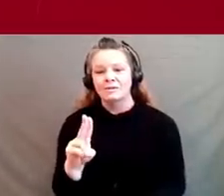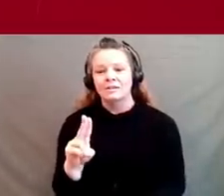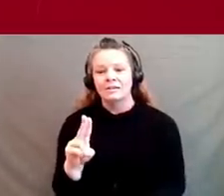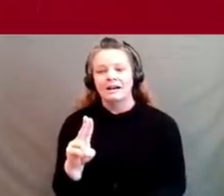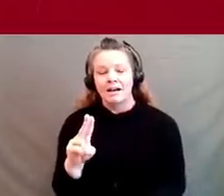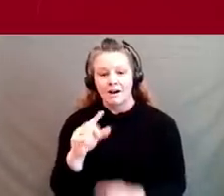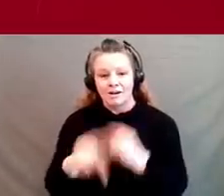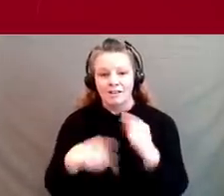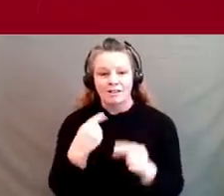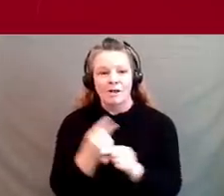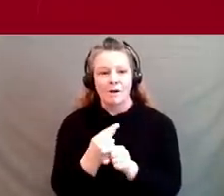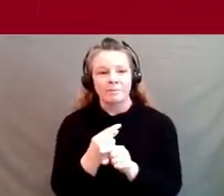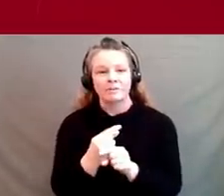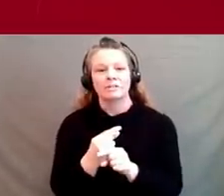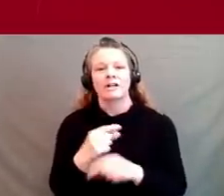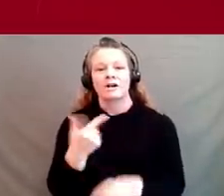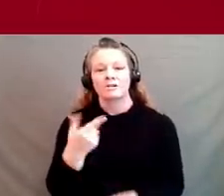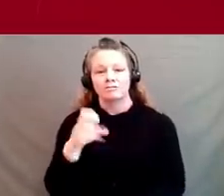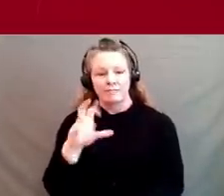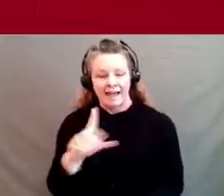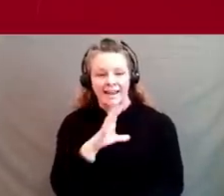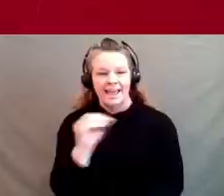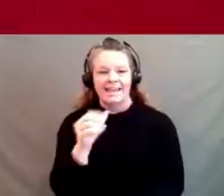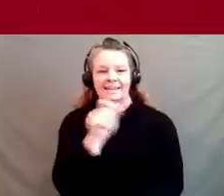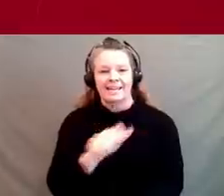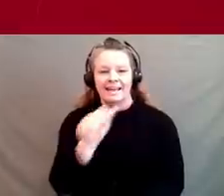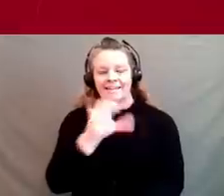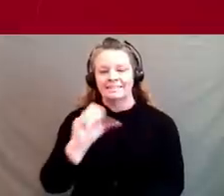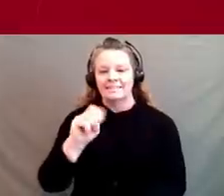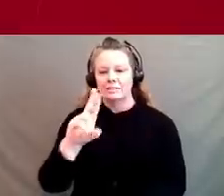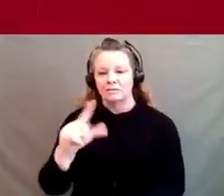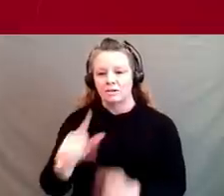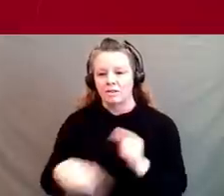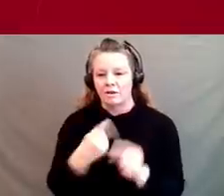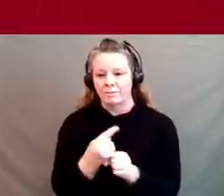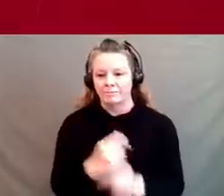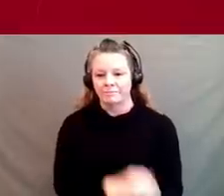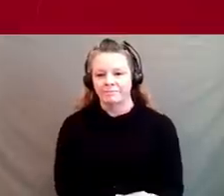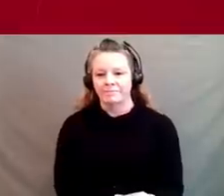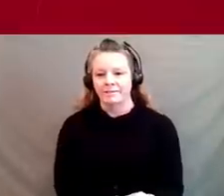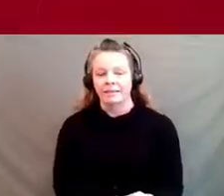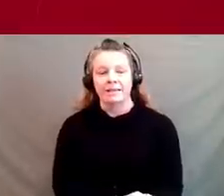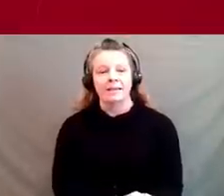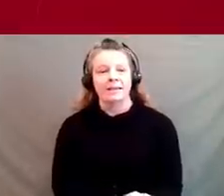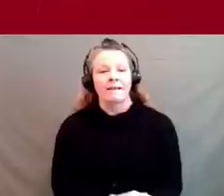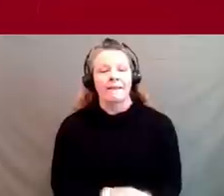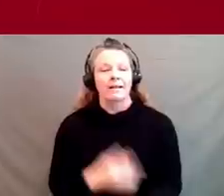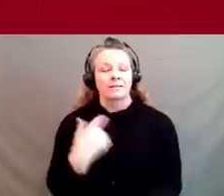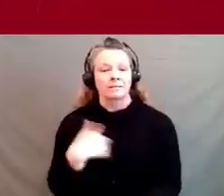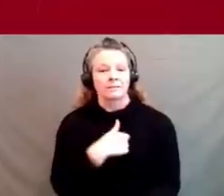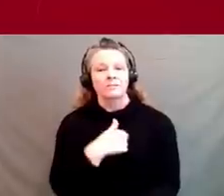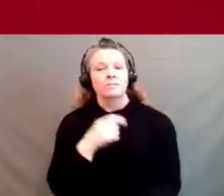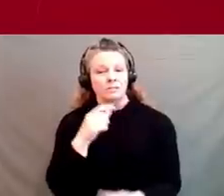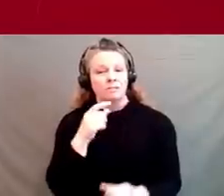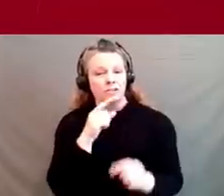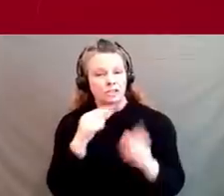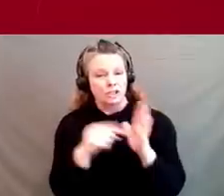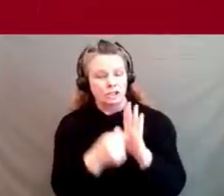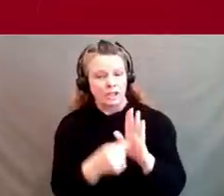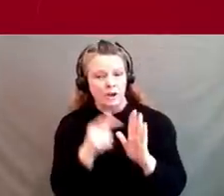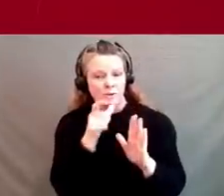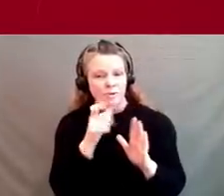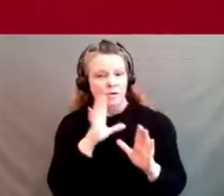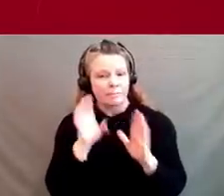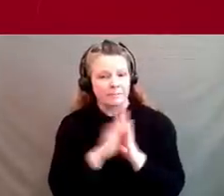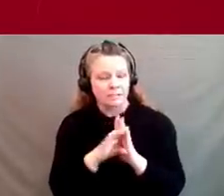at CSUGlobal. Now, be sure to share pictures of who you are viewing with, where you are viewing from, because we know we have students from